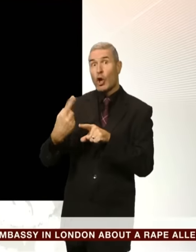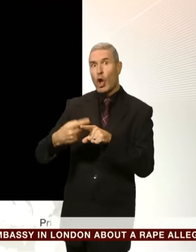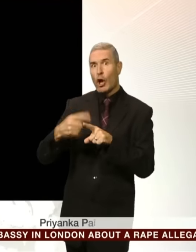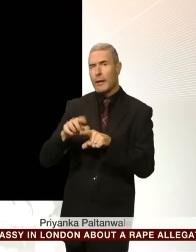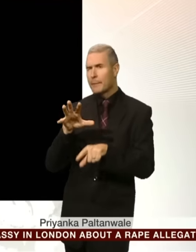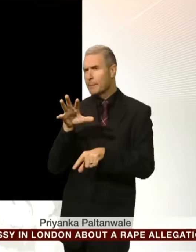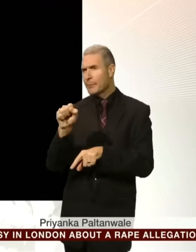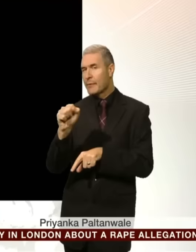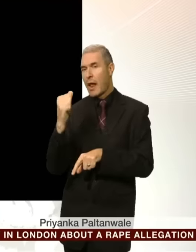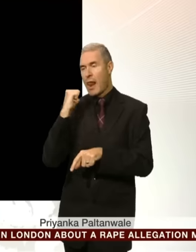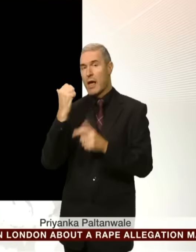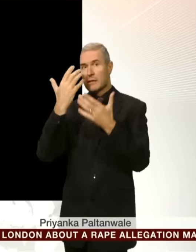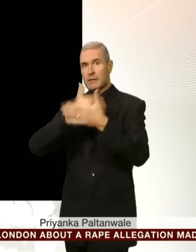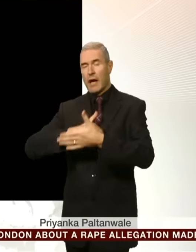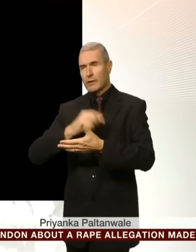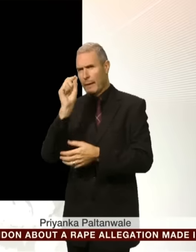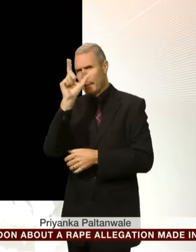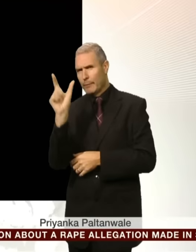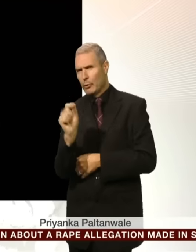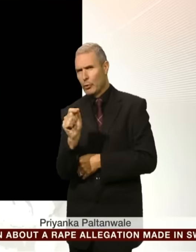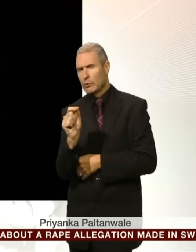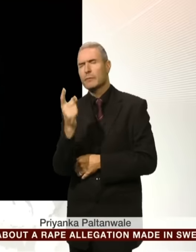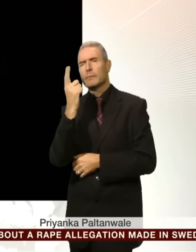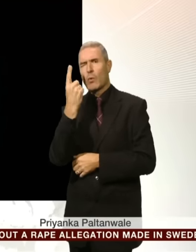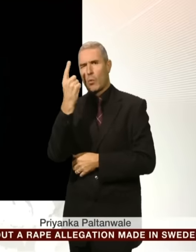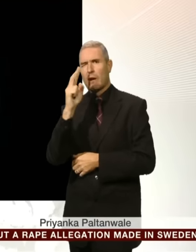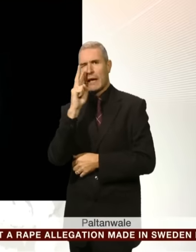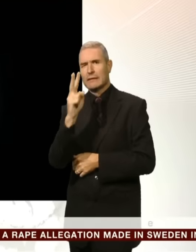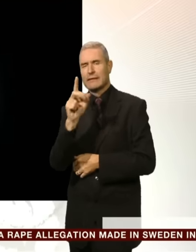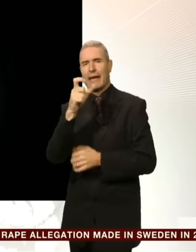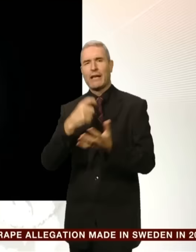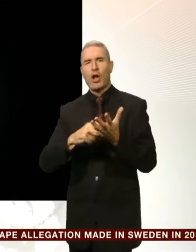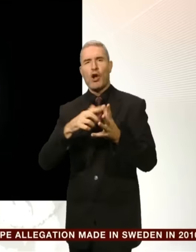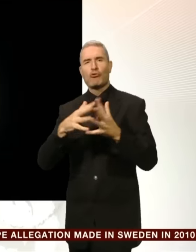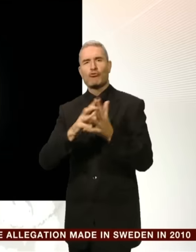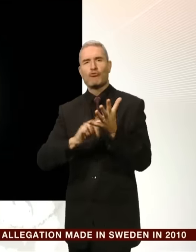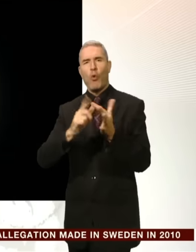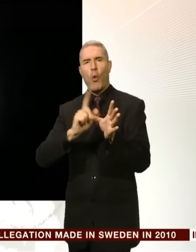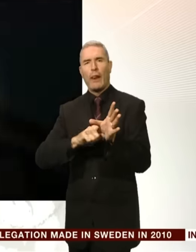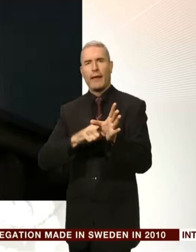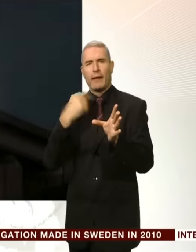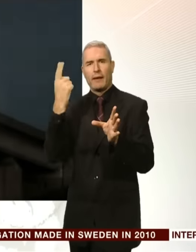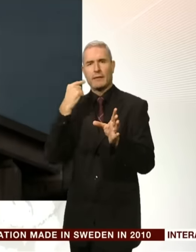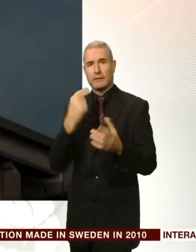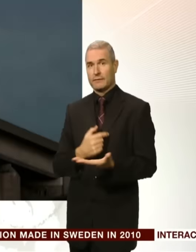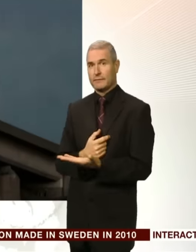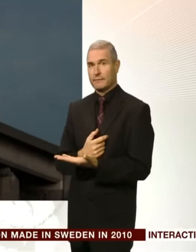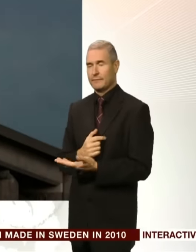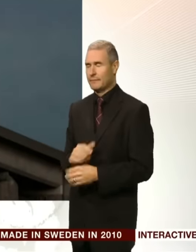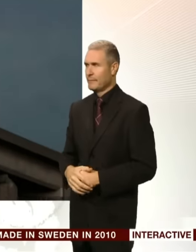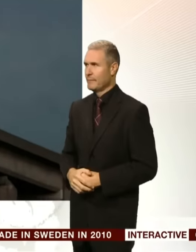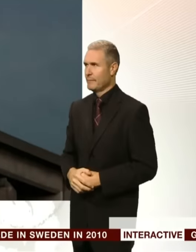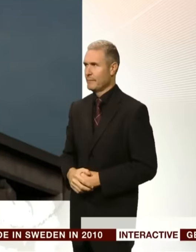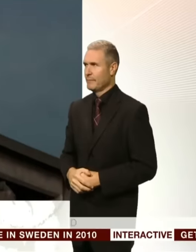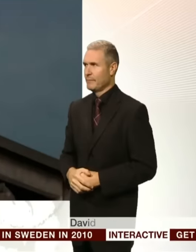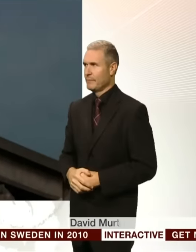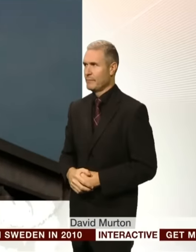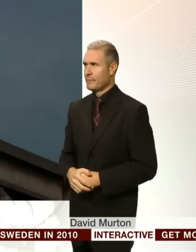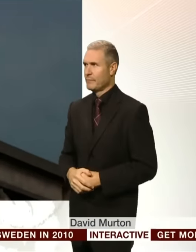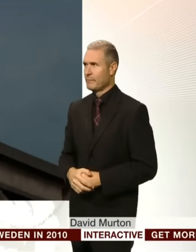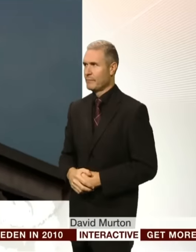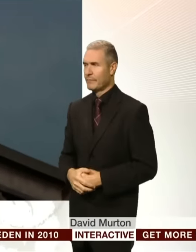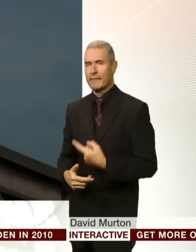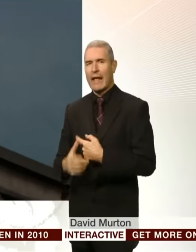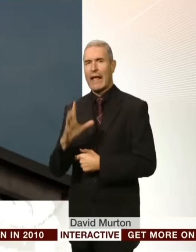of the larger moon last night. Priyanka Paltinwali from Crawley captured this view of the night sky, while David Merton sent in this snap